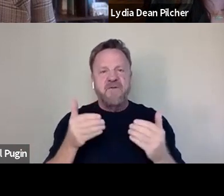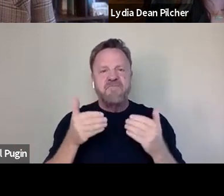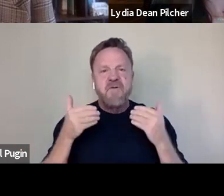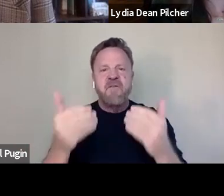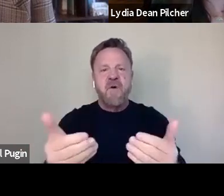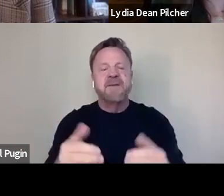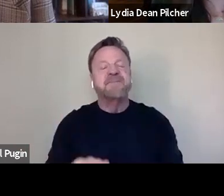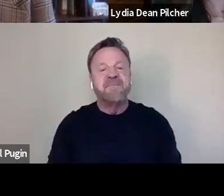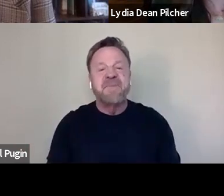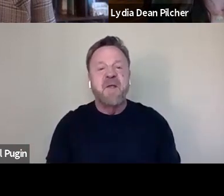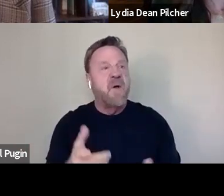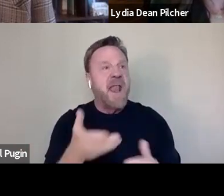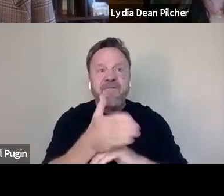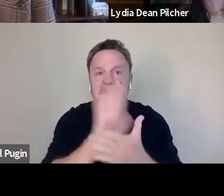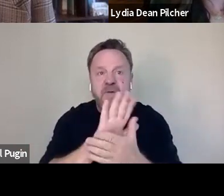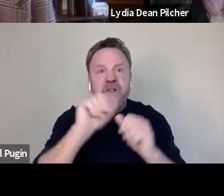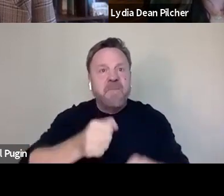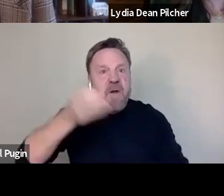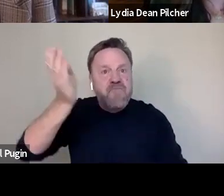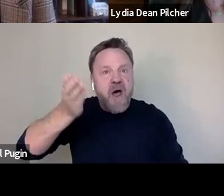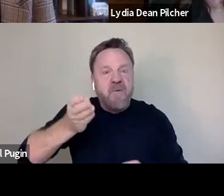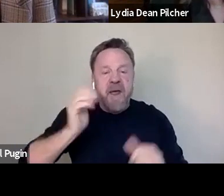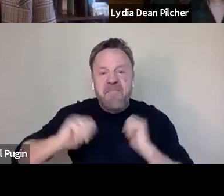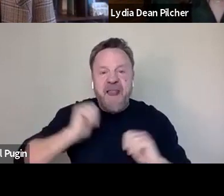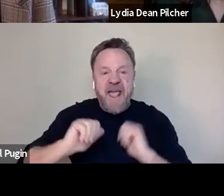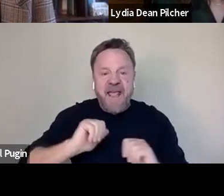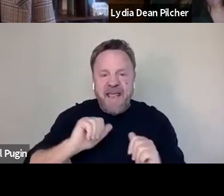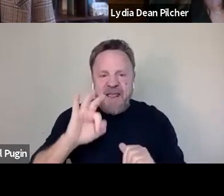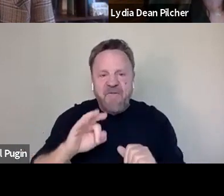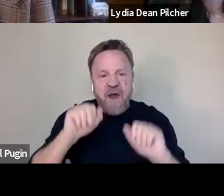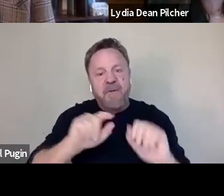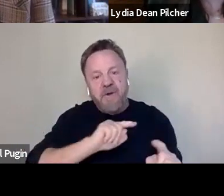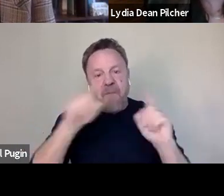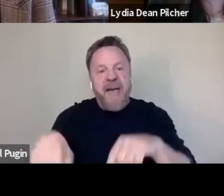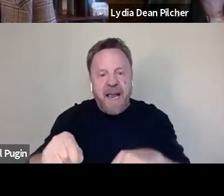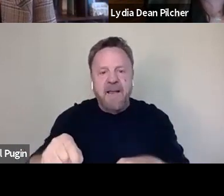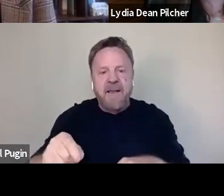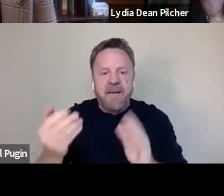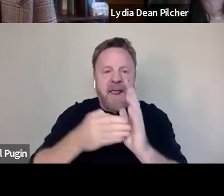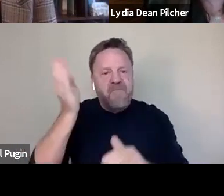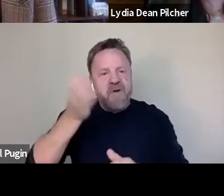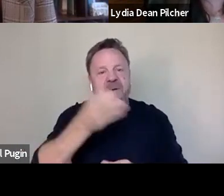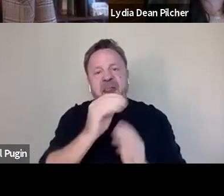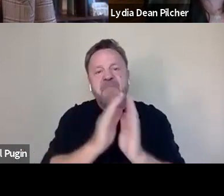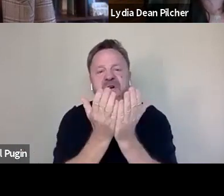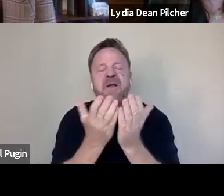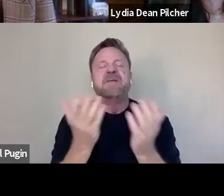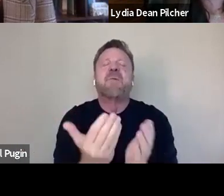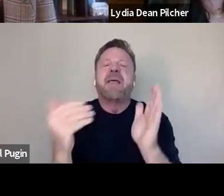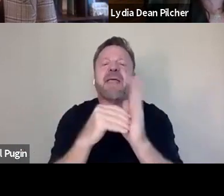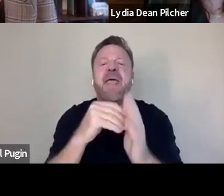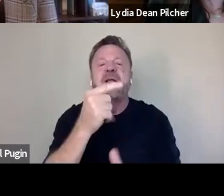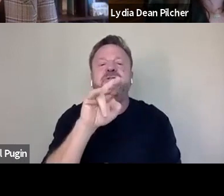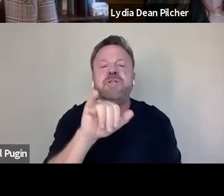Well, following the movie, there could be a Broadway production if we're ever able to go back to Broadway, and a book. So again,